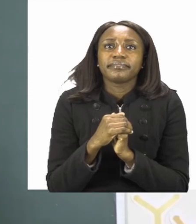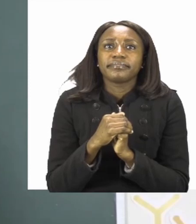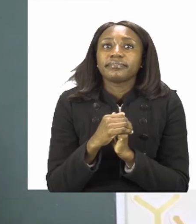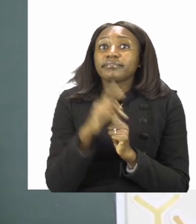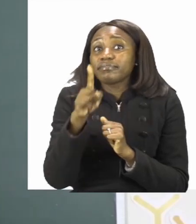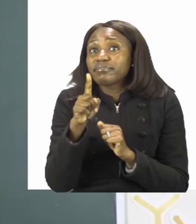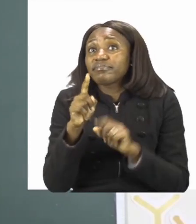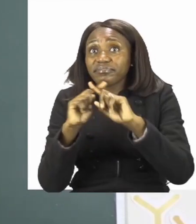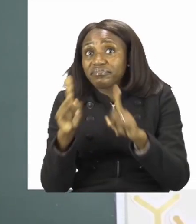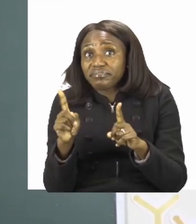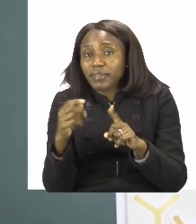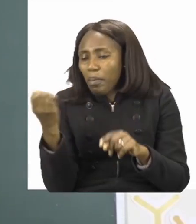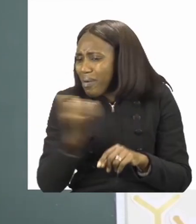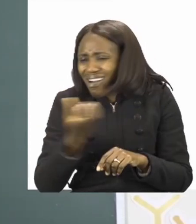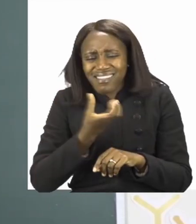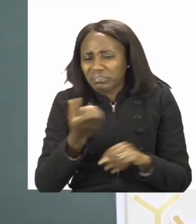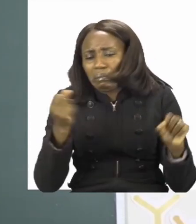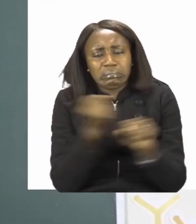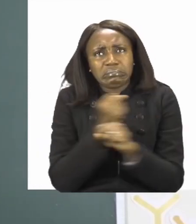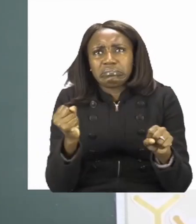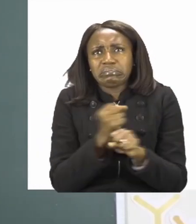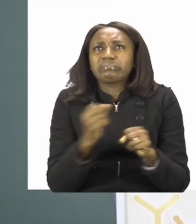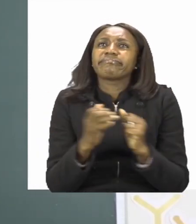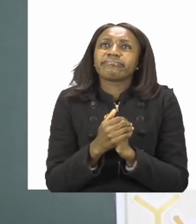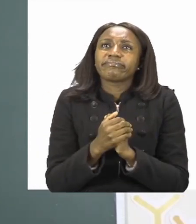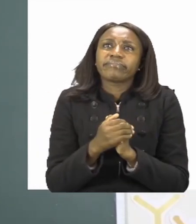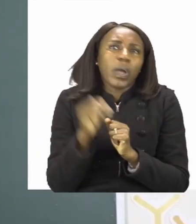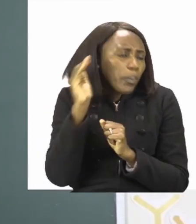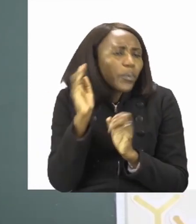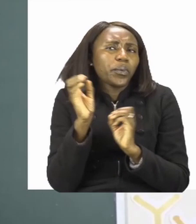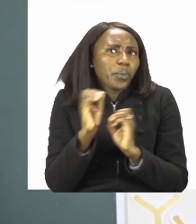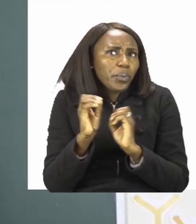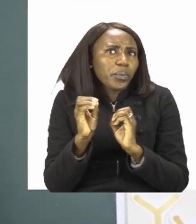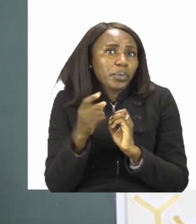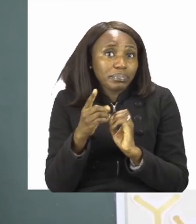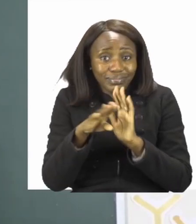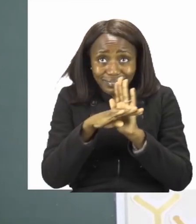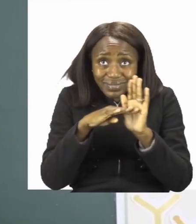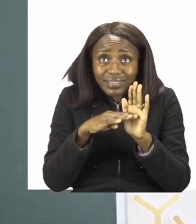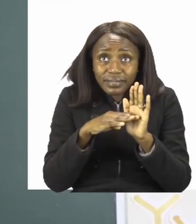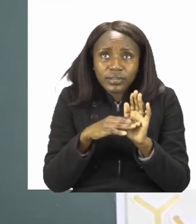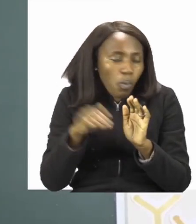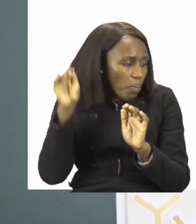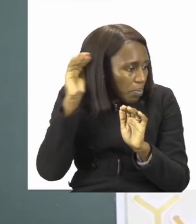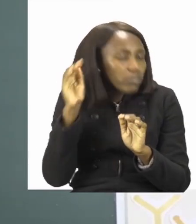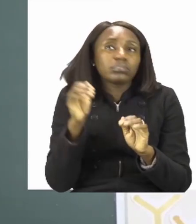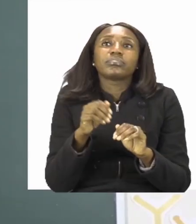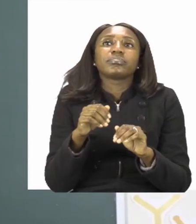different from the one that's full, where you can't hear anything. But for the one that is